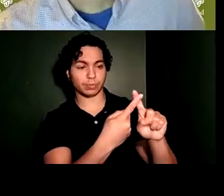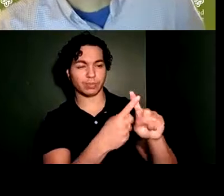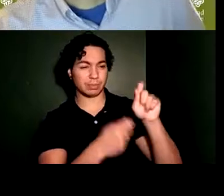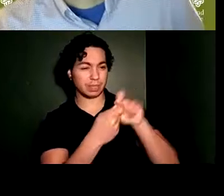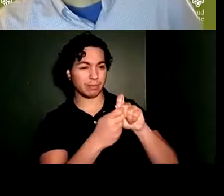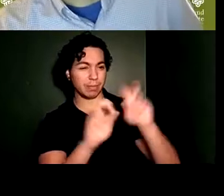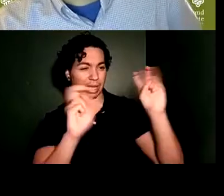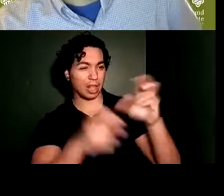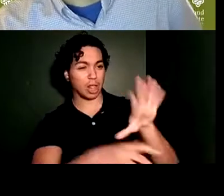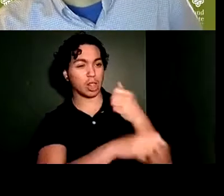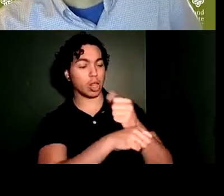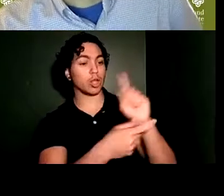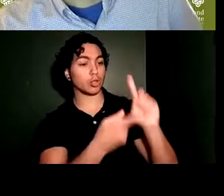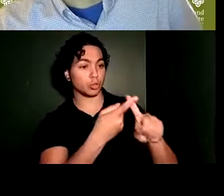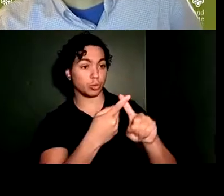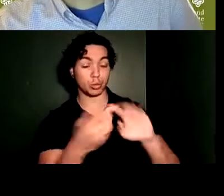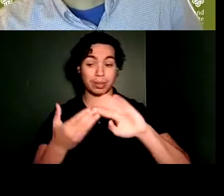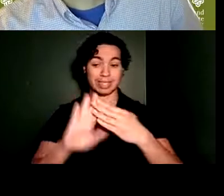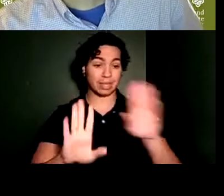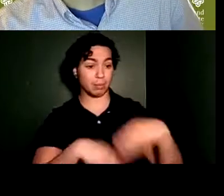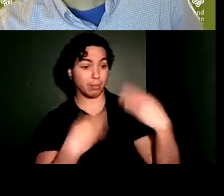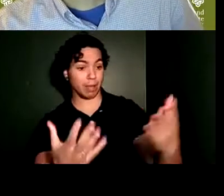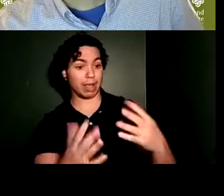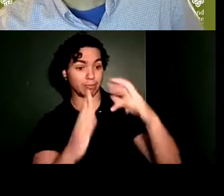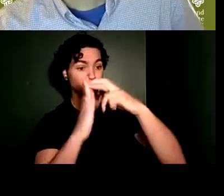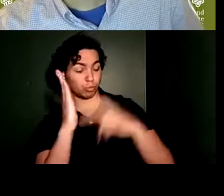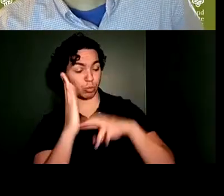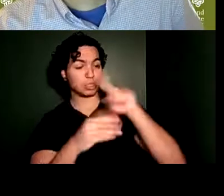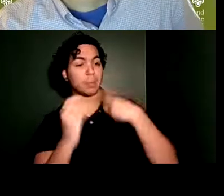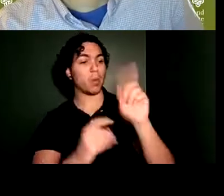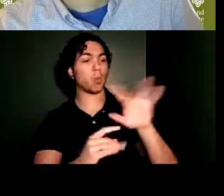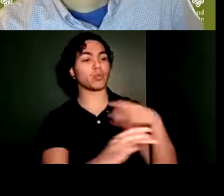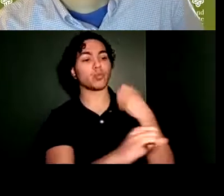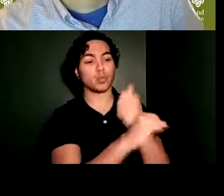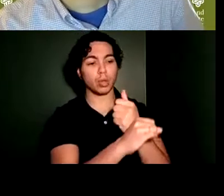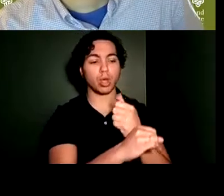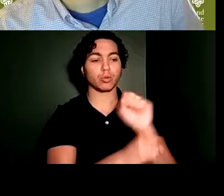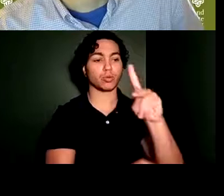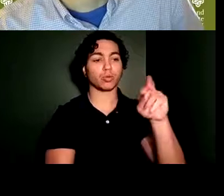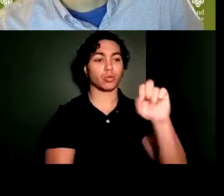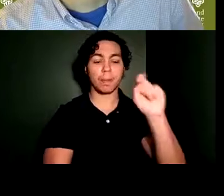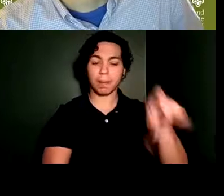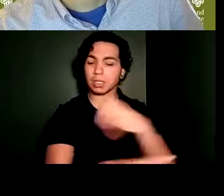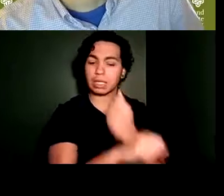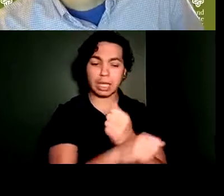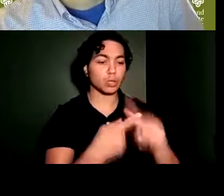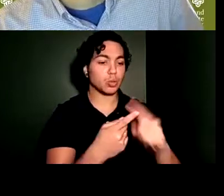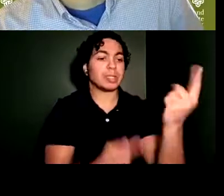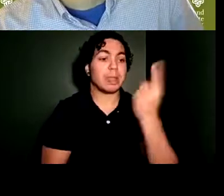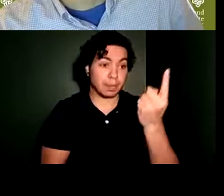city. What are the learnings there, and how is Chicago moving this pilot forward?